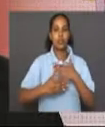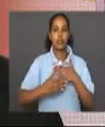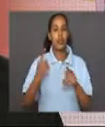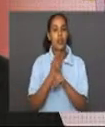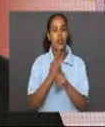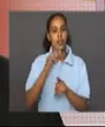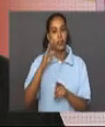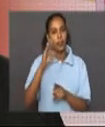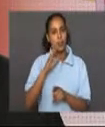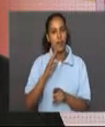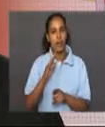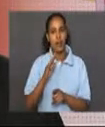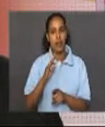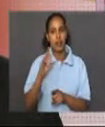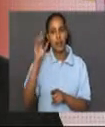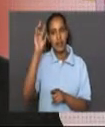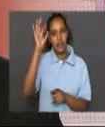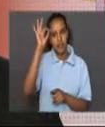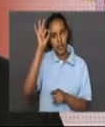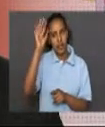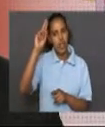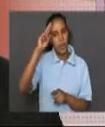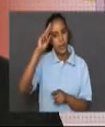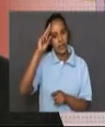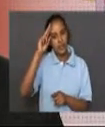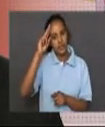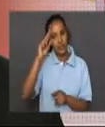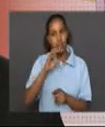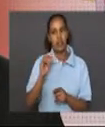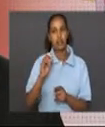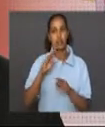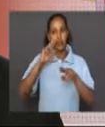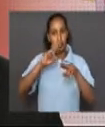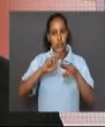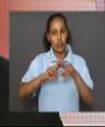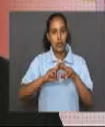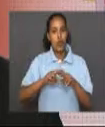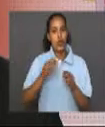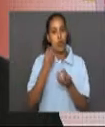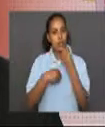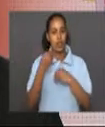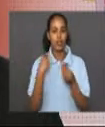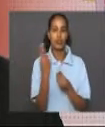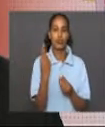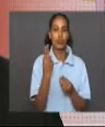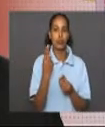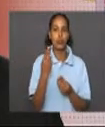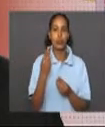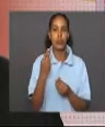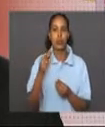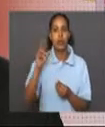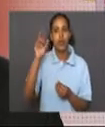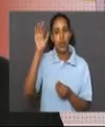was created by Fritz Haber and was put into commercial use by